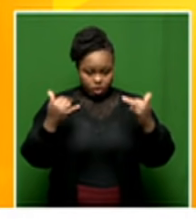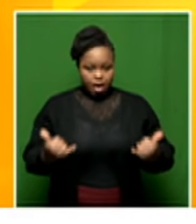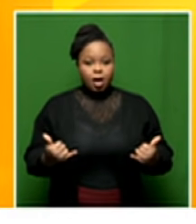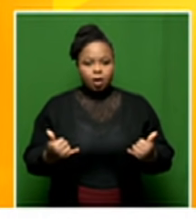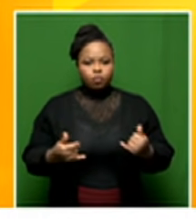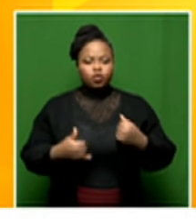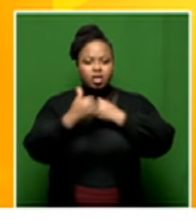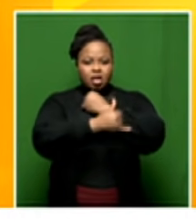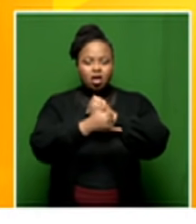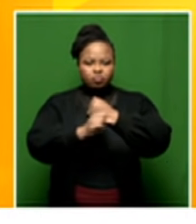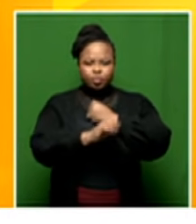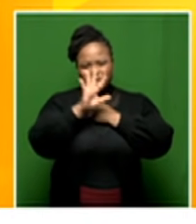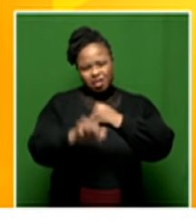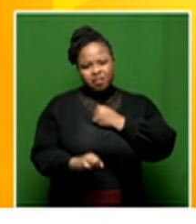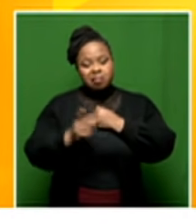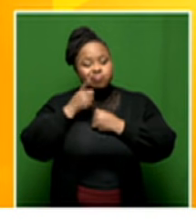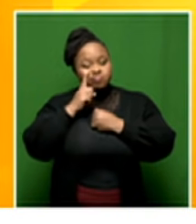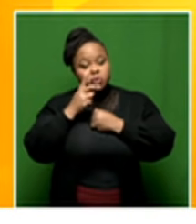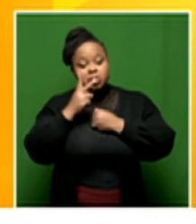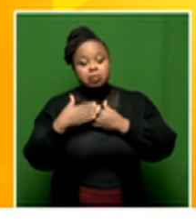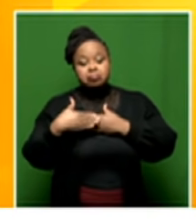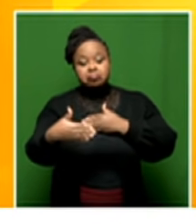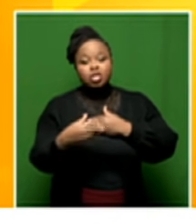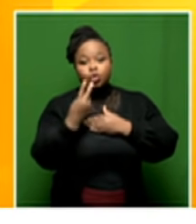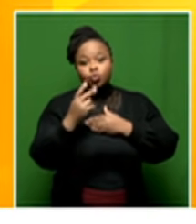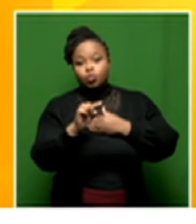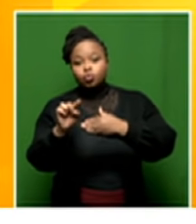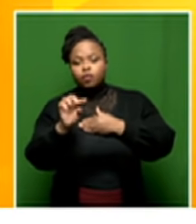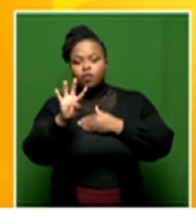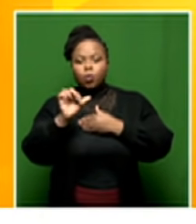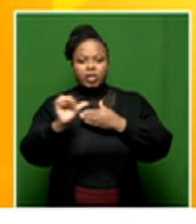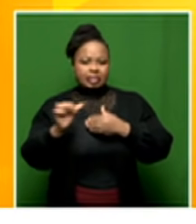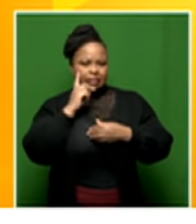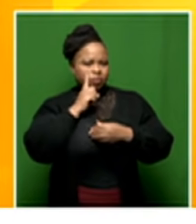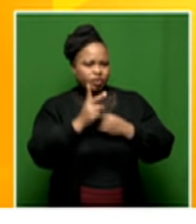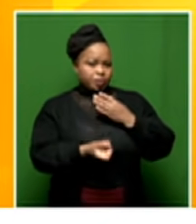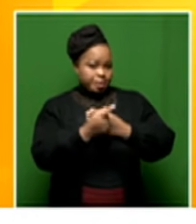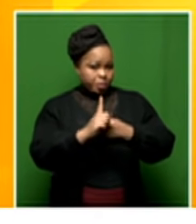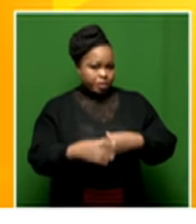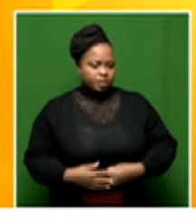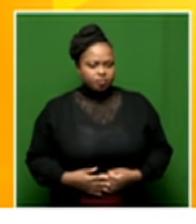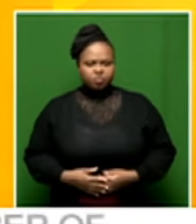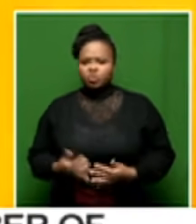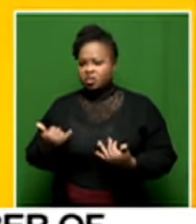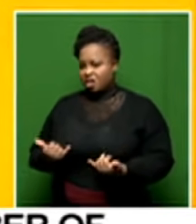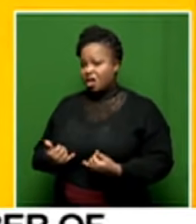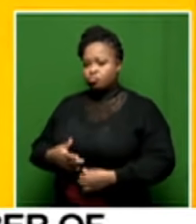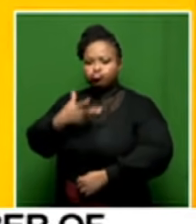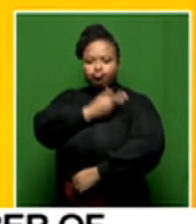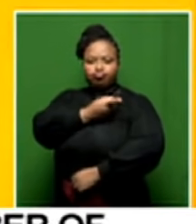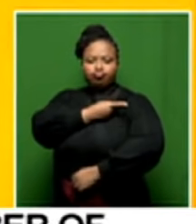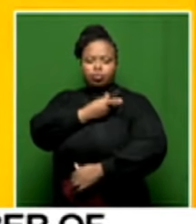will only really be seen in the next 2 to 4 weeks, for example. So the vaccines, we're over 1 million.